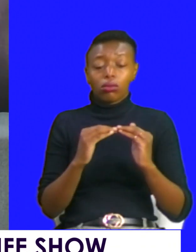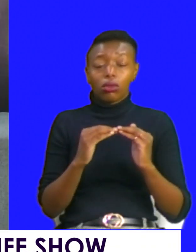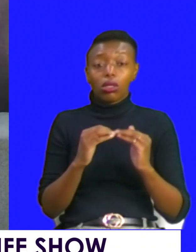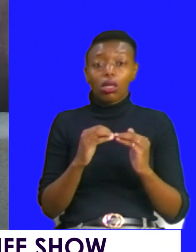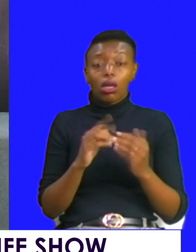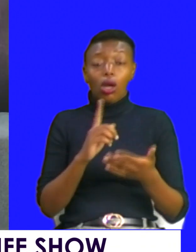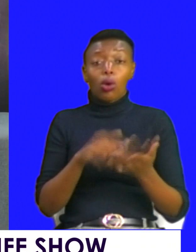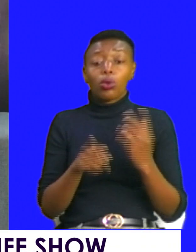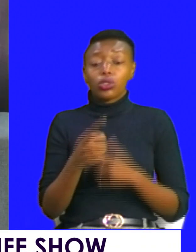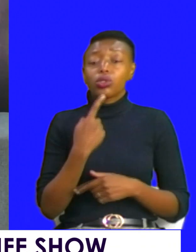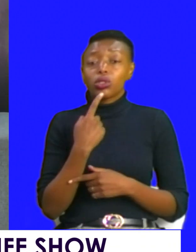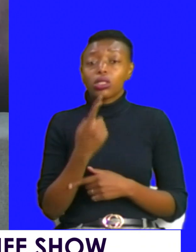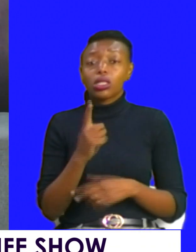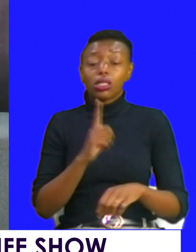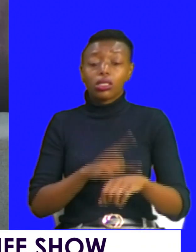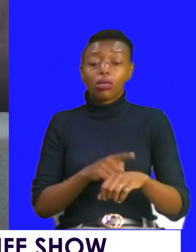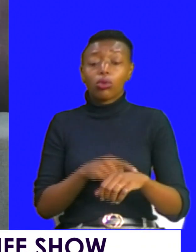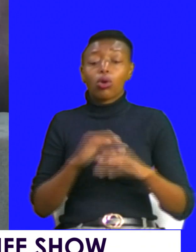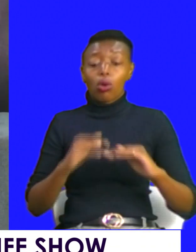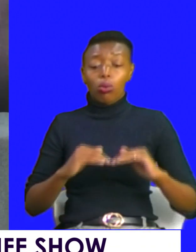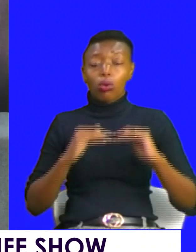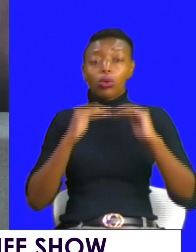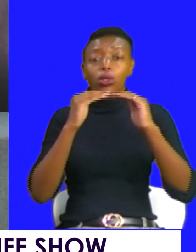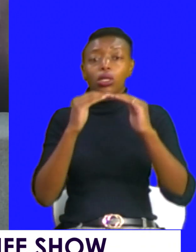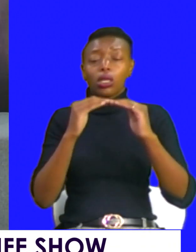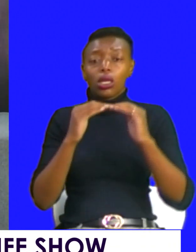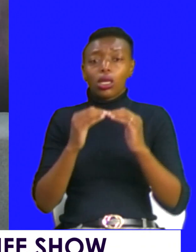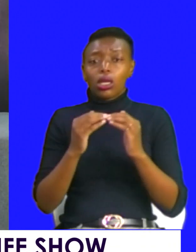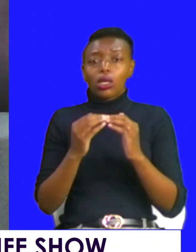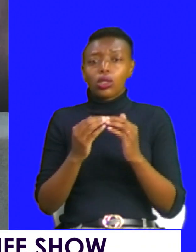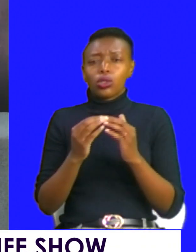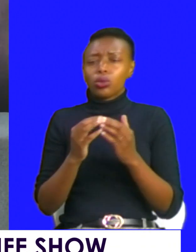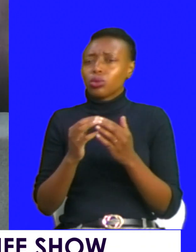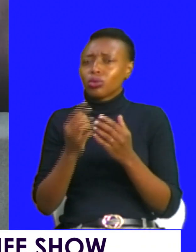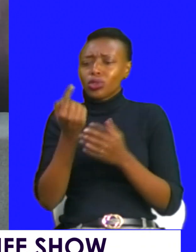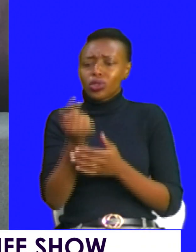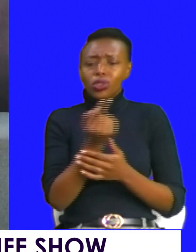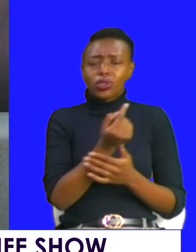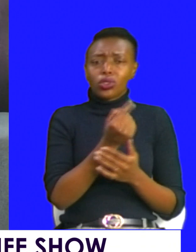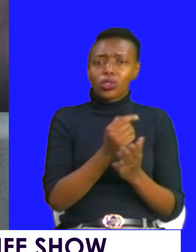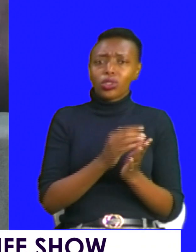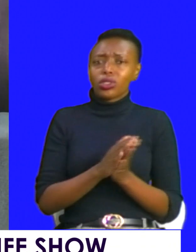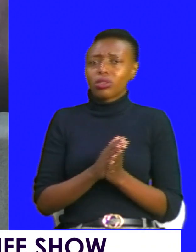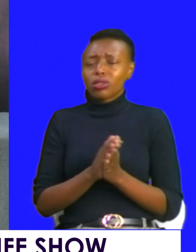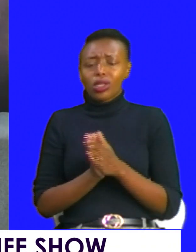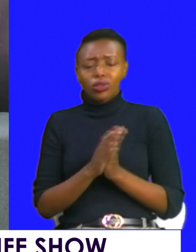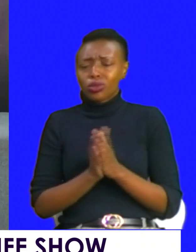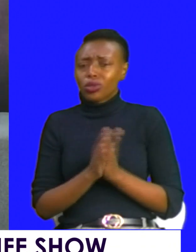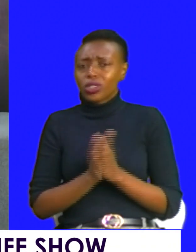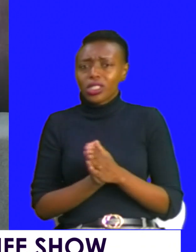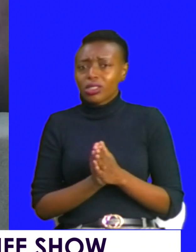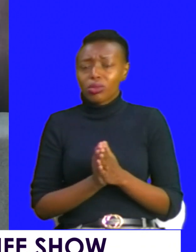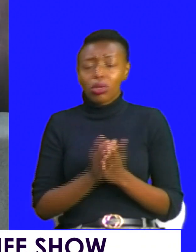those few minutes that you're in the elevator, can you summarize the value that you bring to the business? Okay? Right. And to do